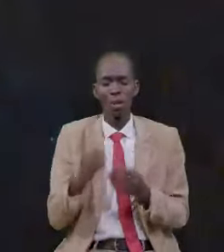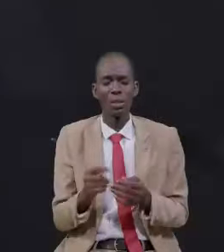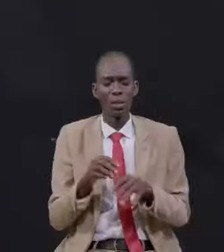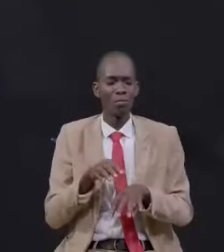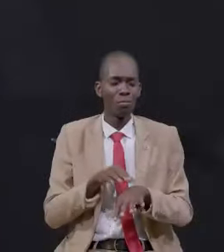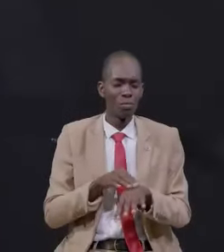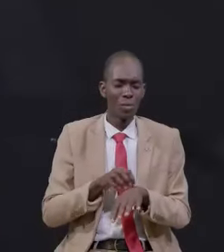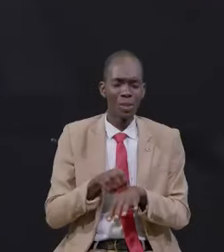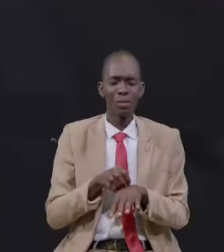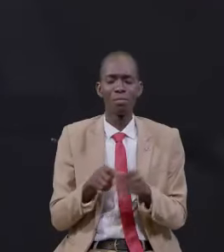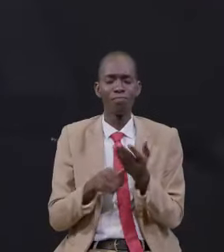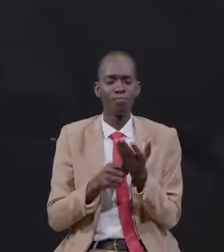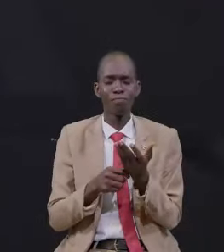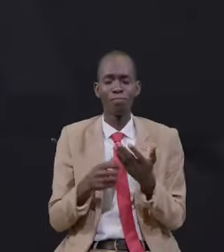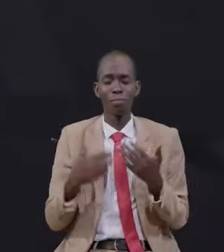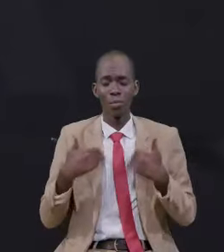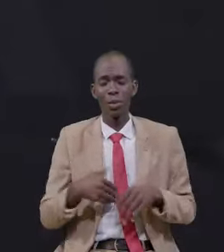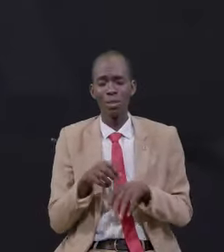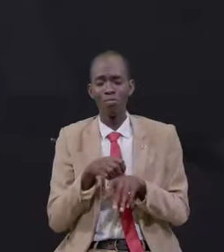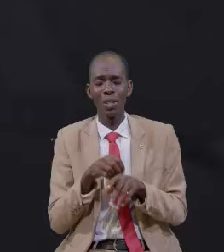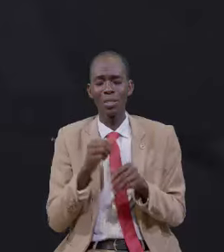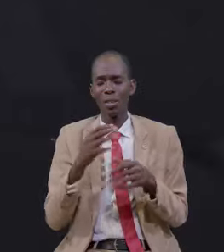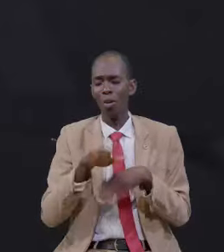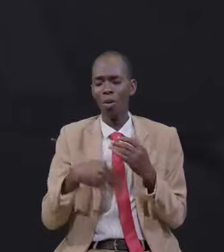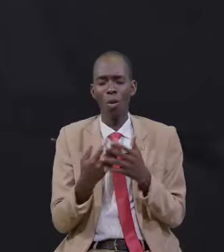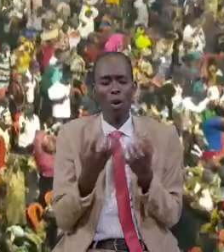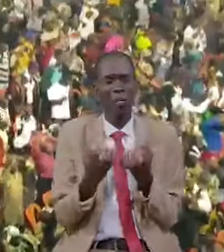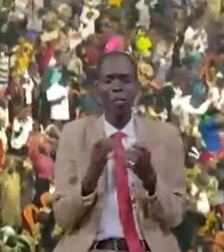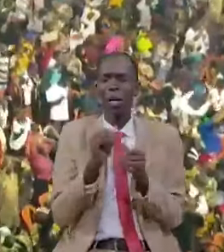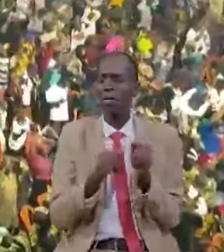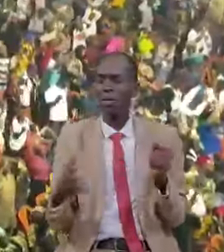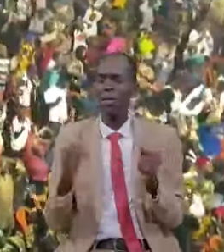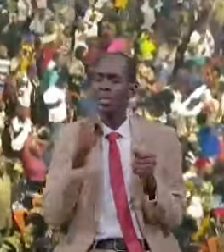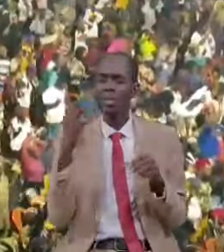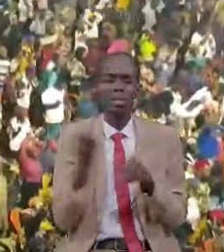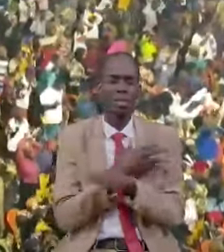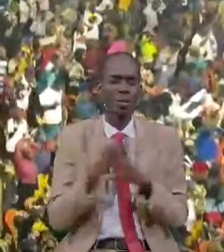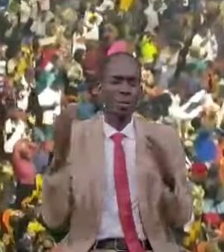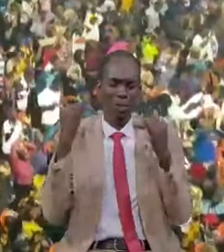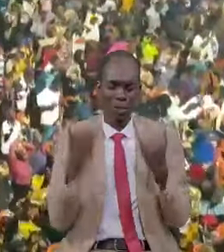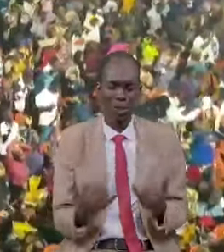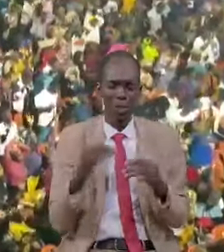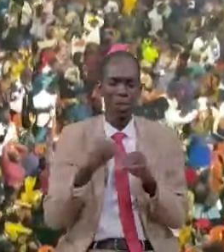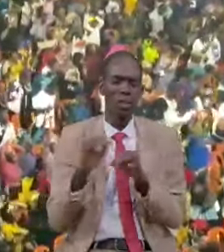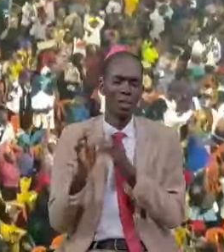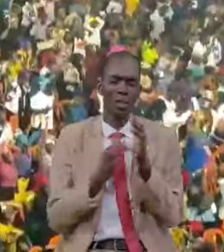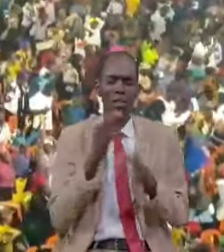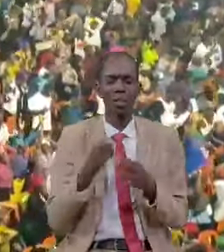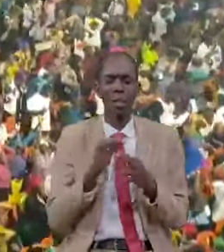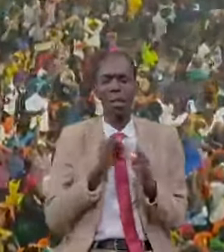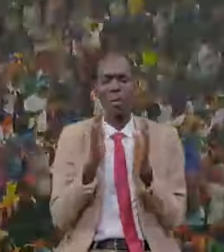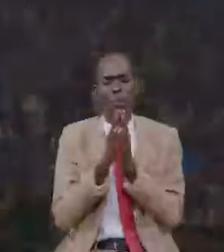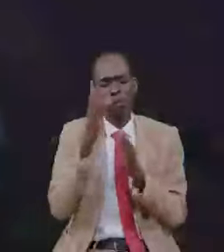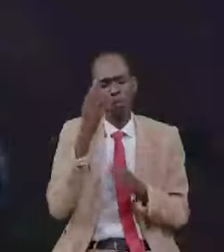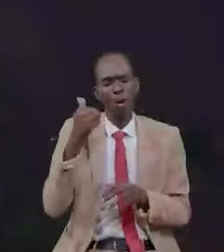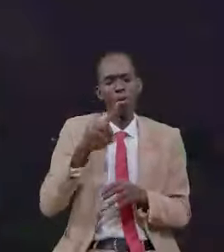leprosy, everything gone in Jesus' name. I pray for those who have any swelling on